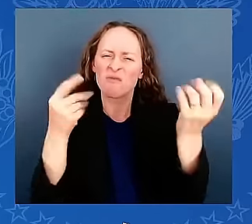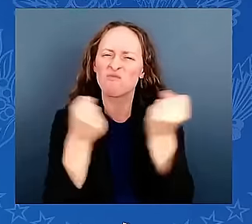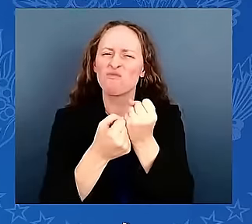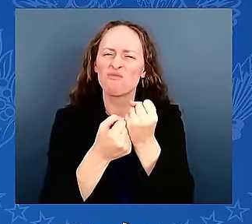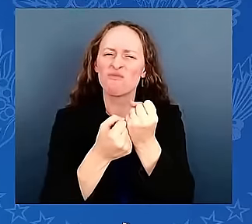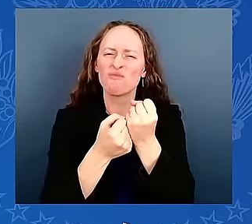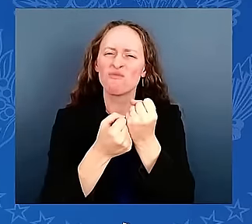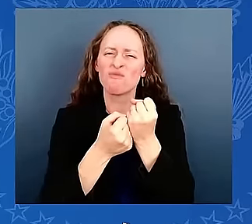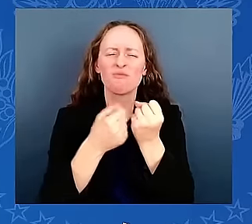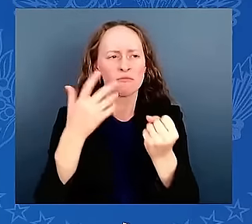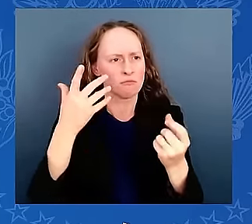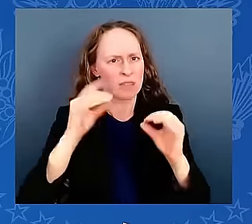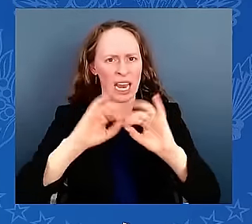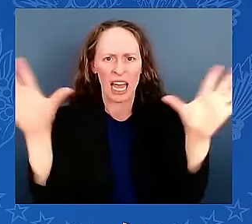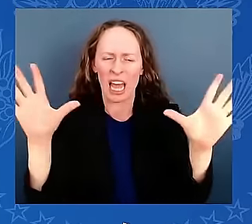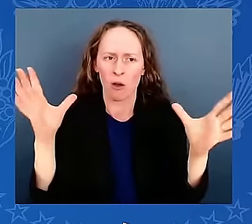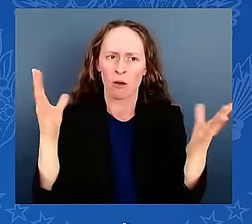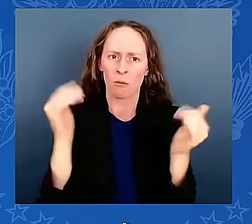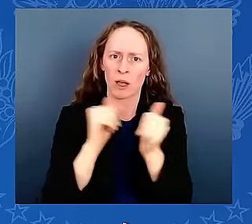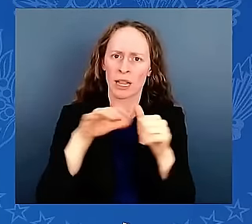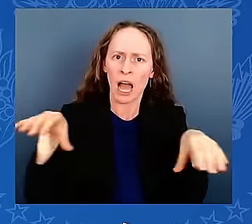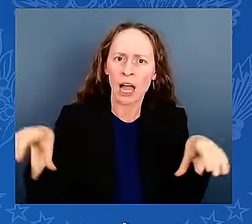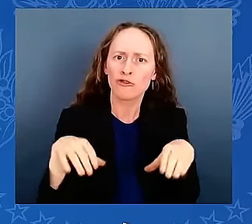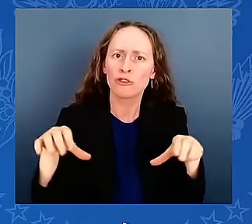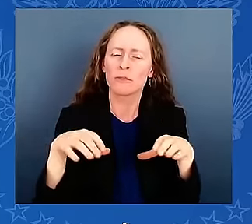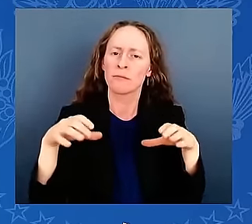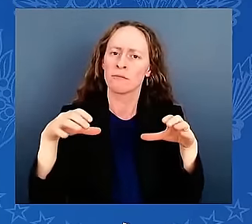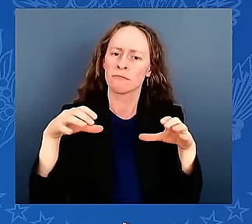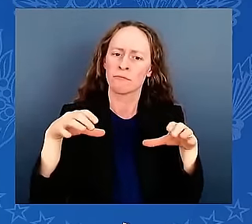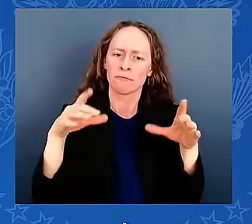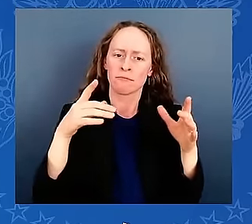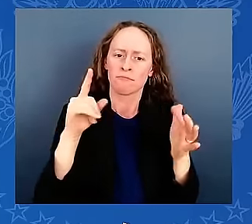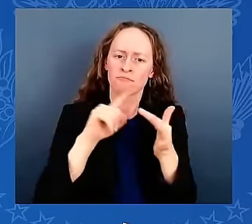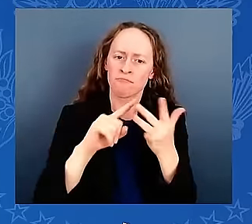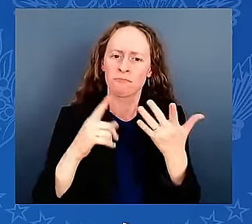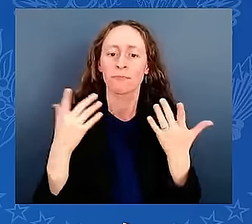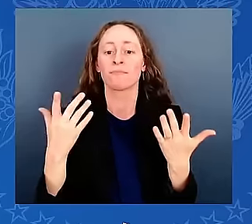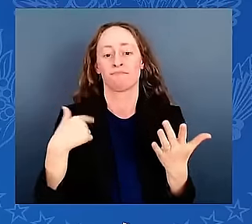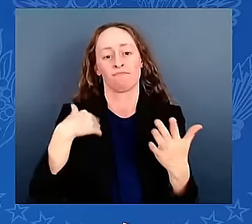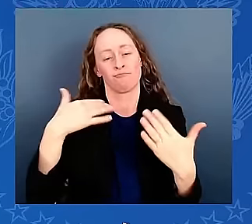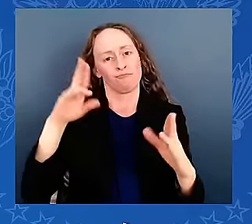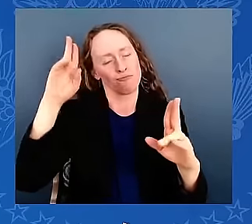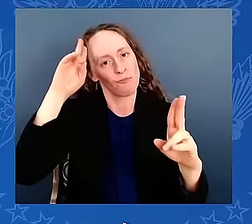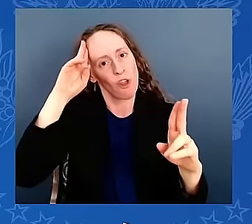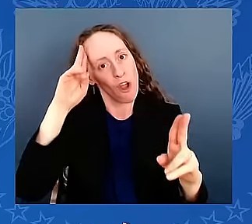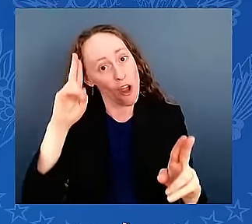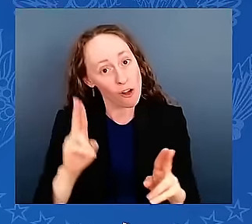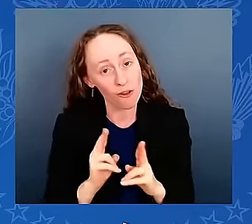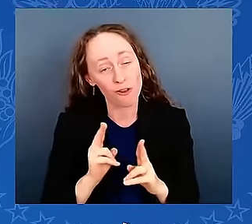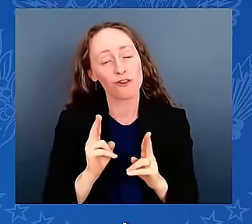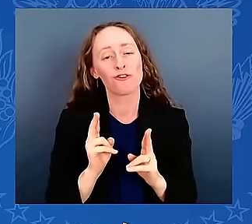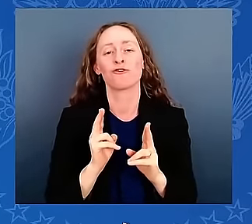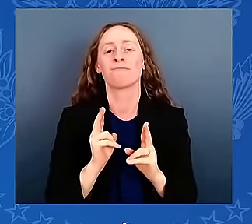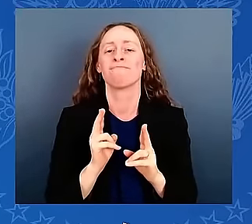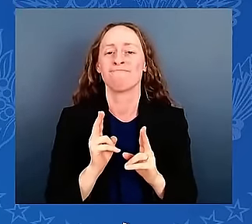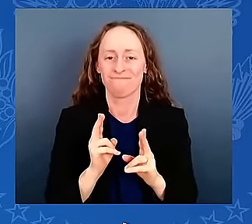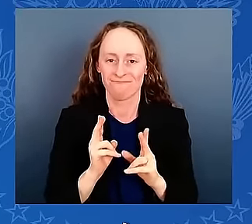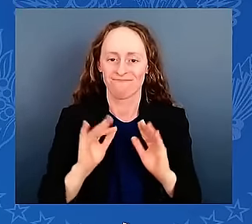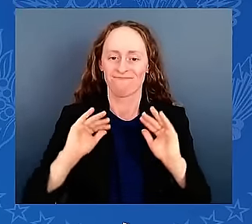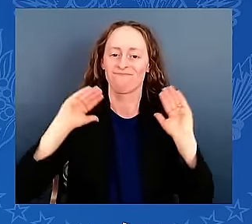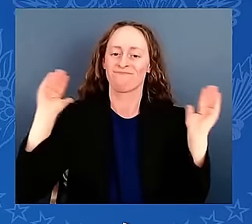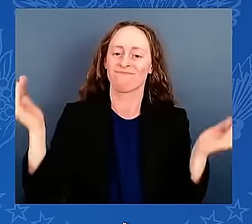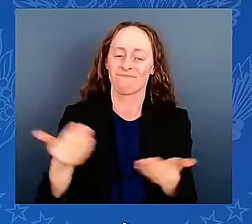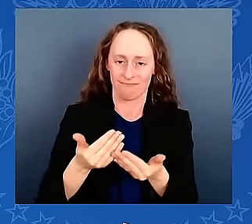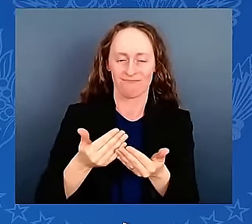And with that being said, I am honored to welcome the 46th